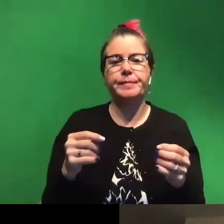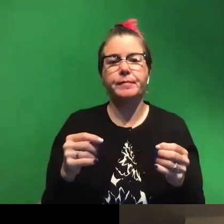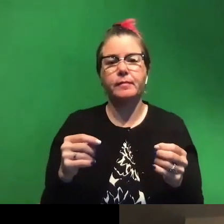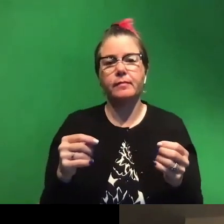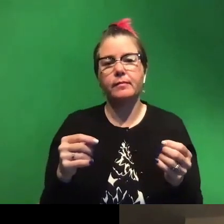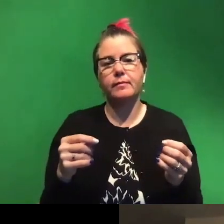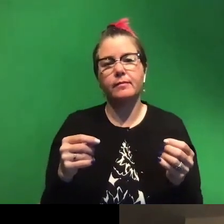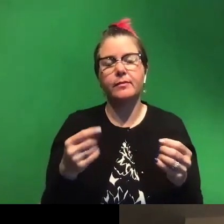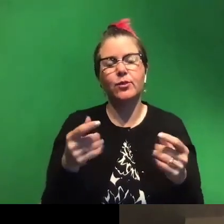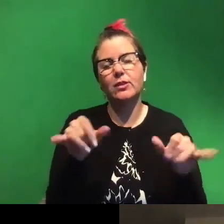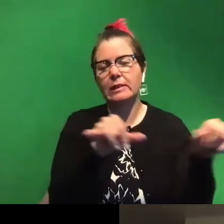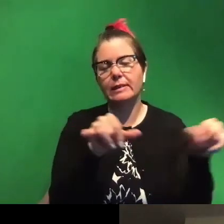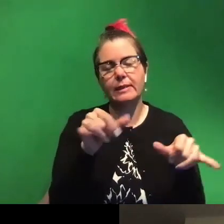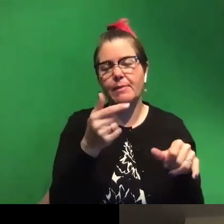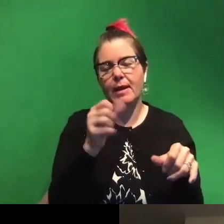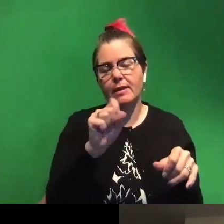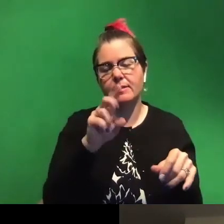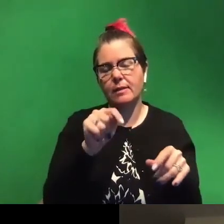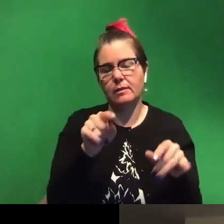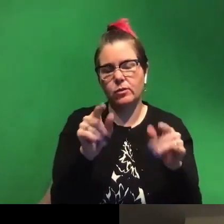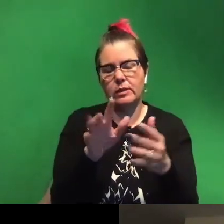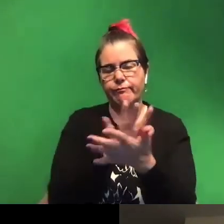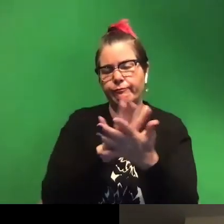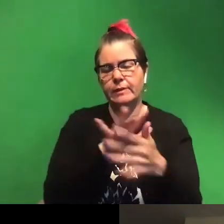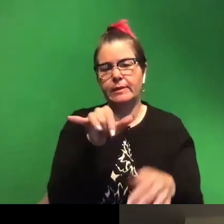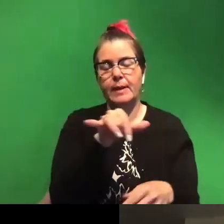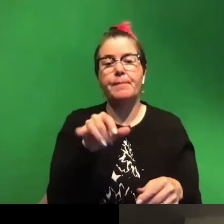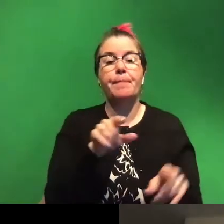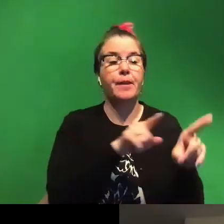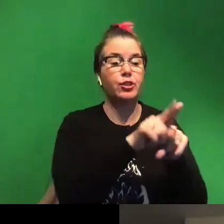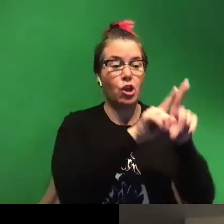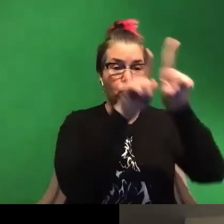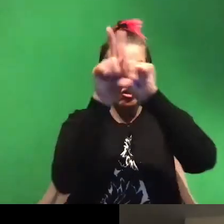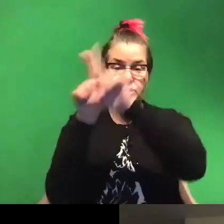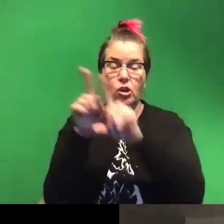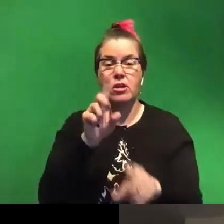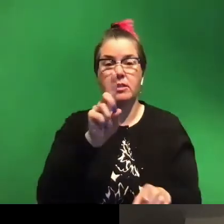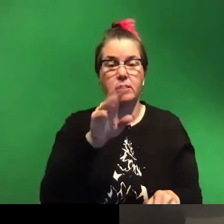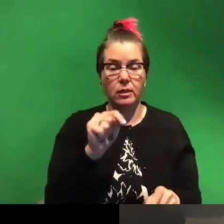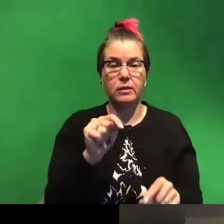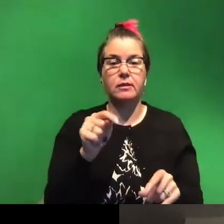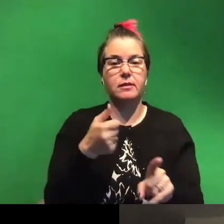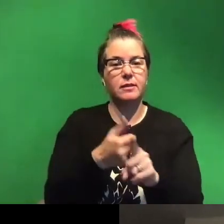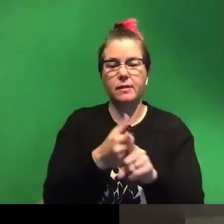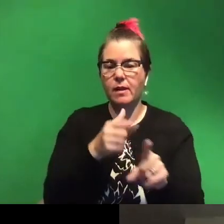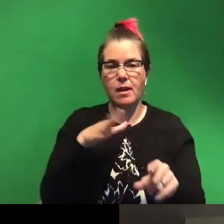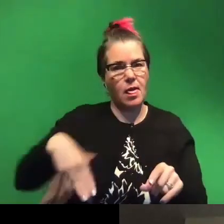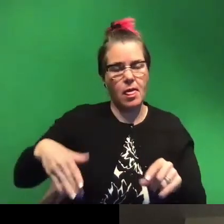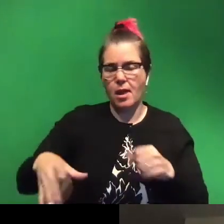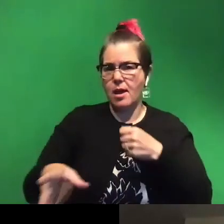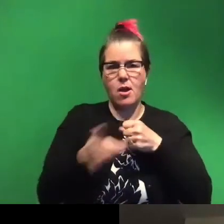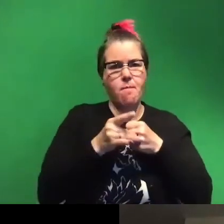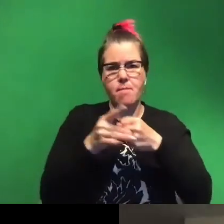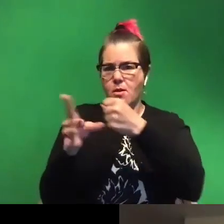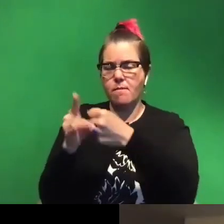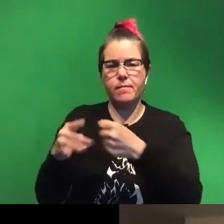It's undistinguishable. So you have star, and then gas that wasn't collected by any of those. So